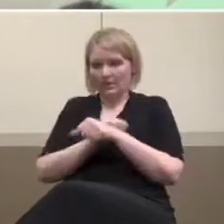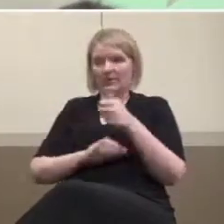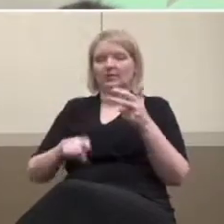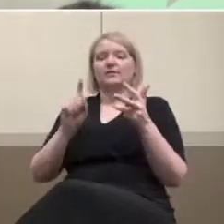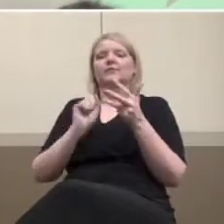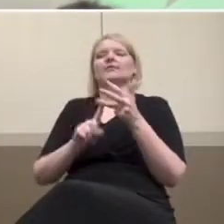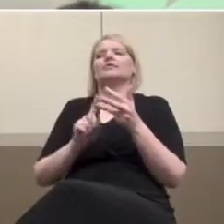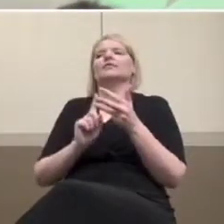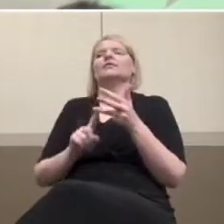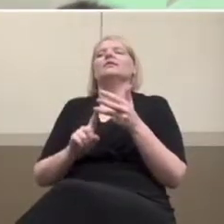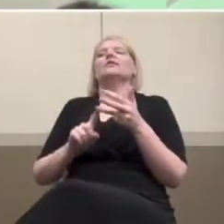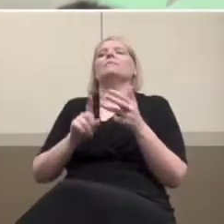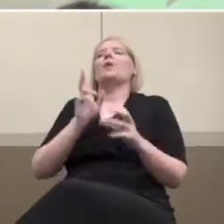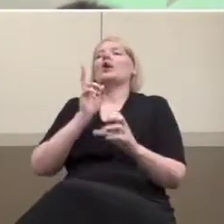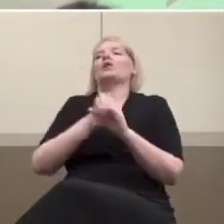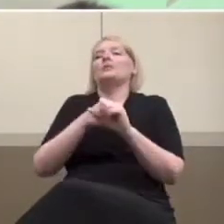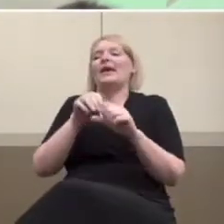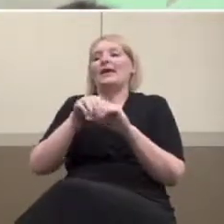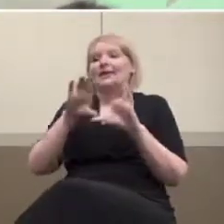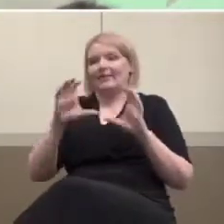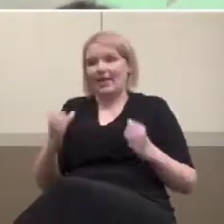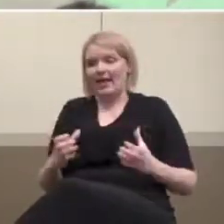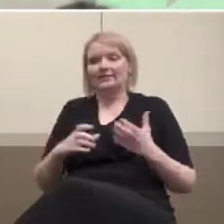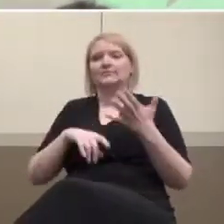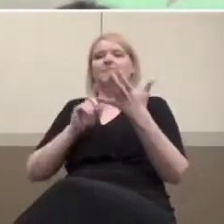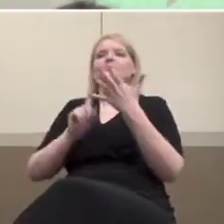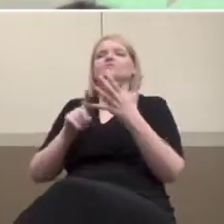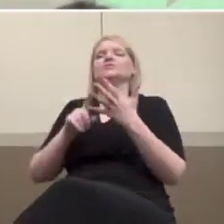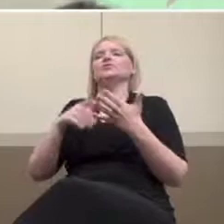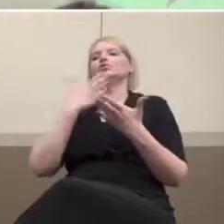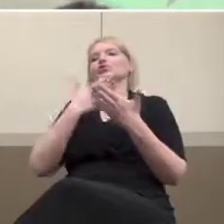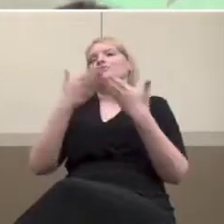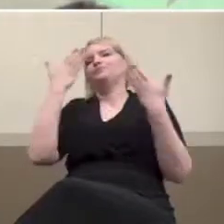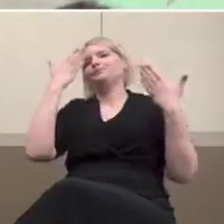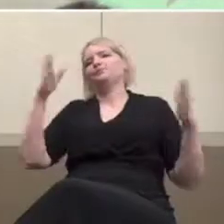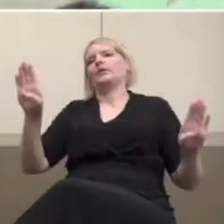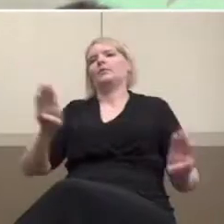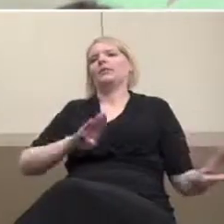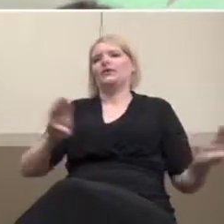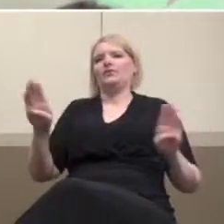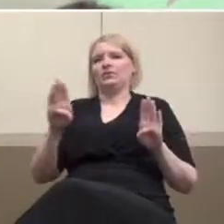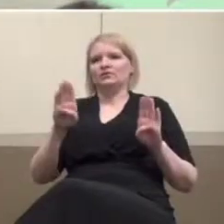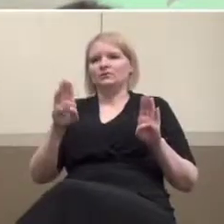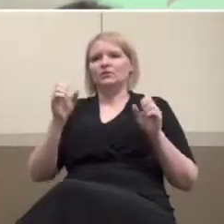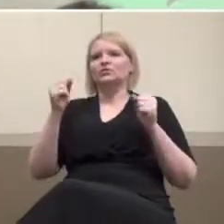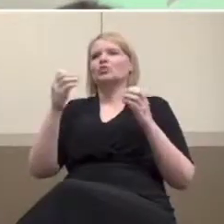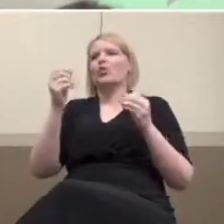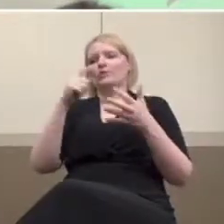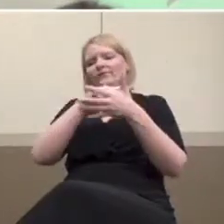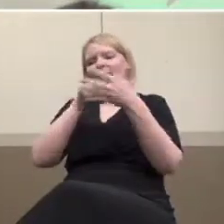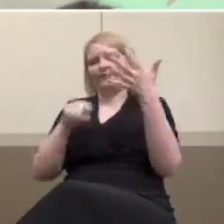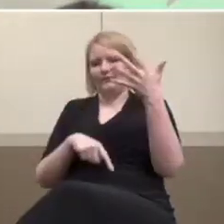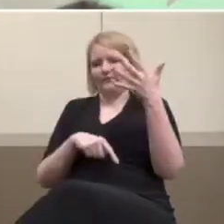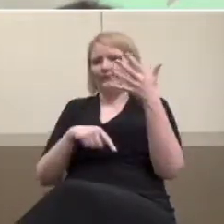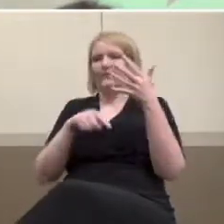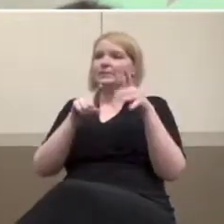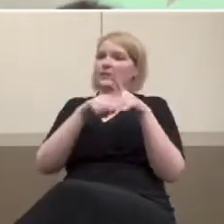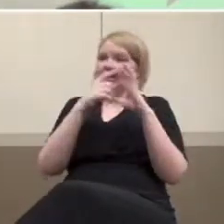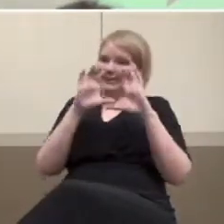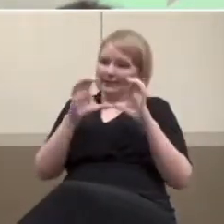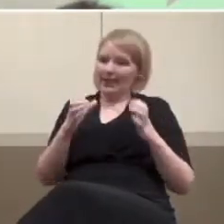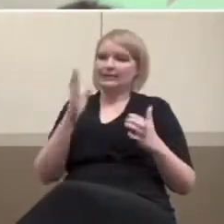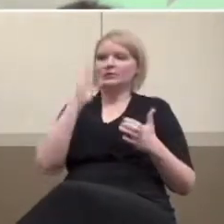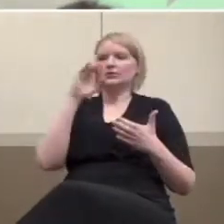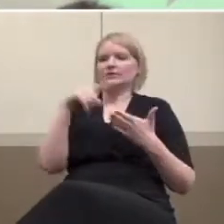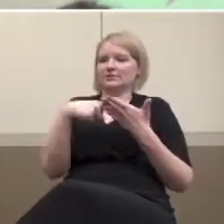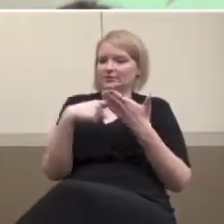and then overall just good behavior as related to like our expectations for the class. So they have those 5. So in the beginning of class, I go over to the 3. Did